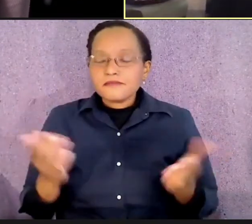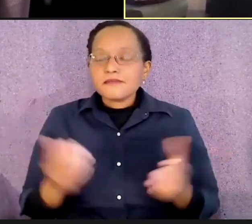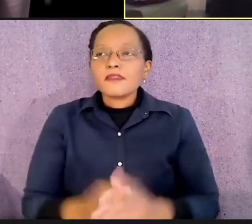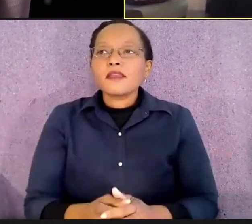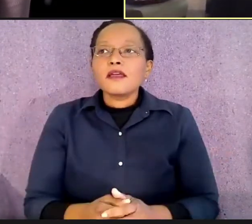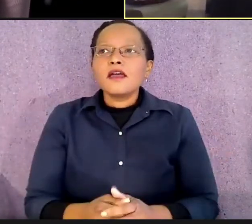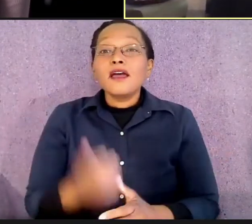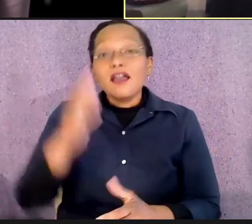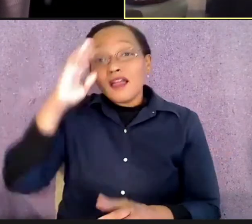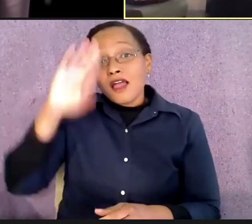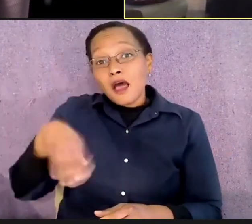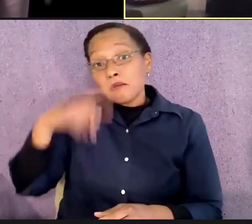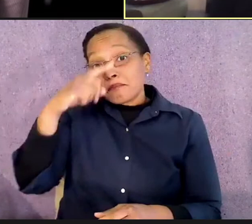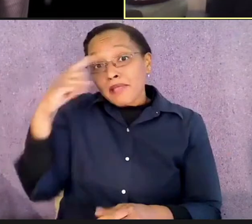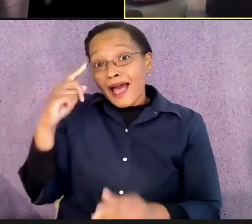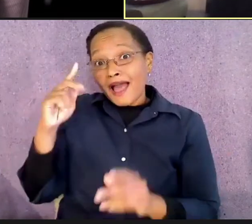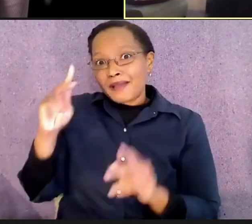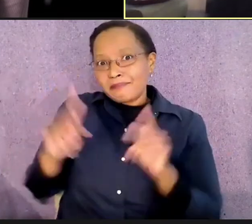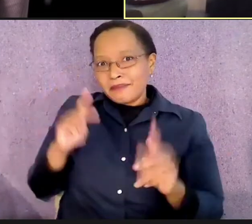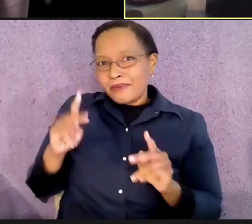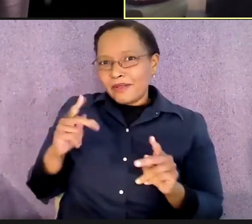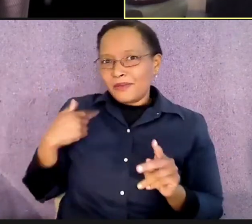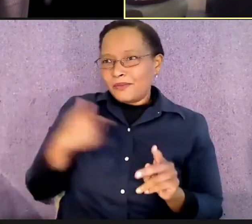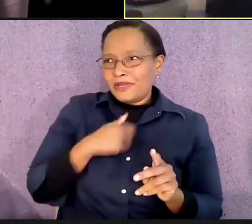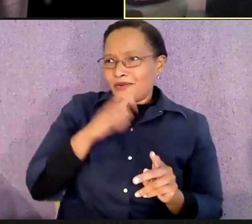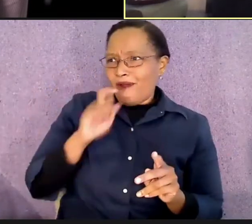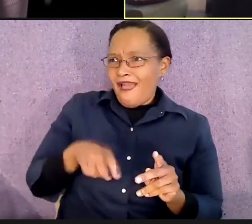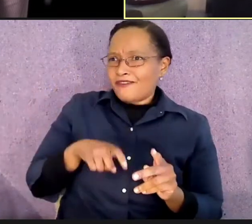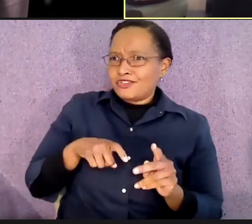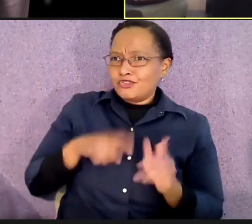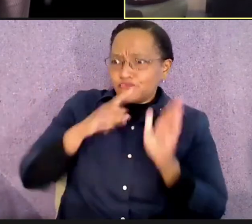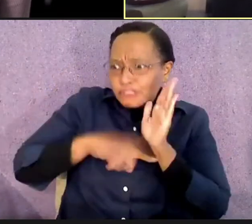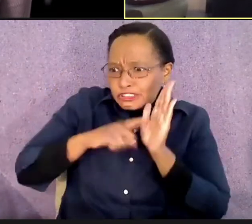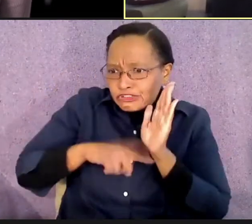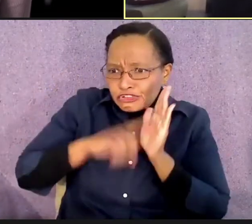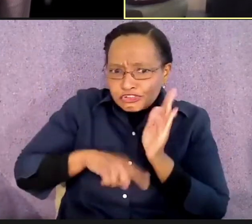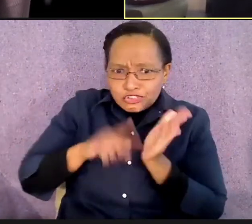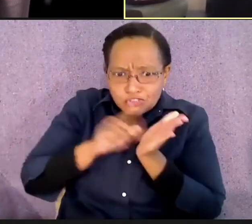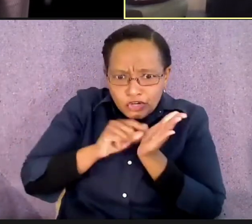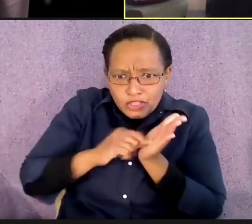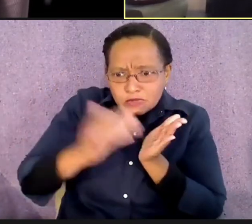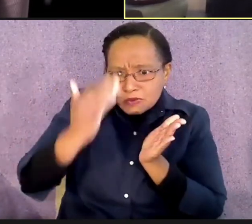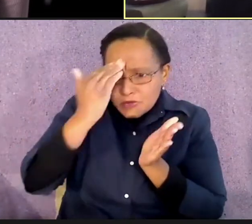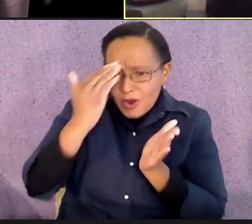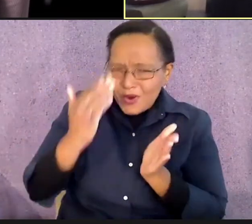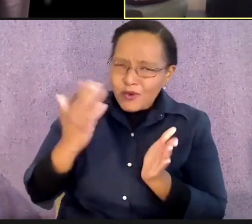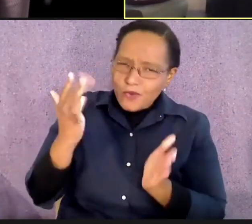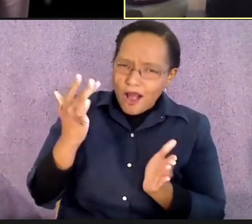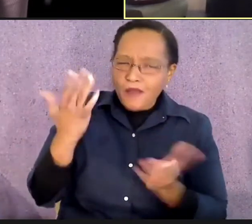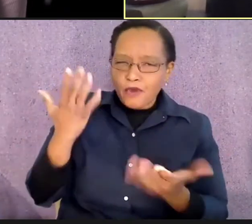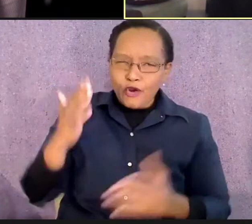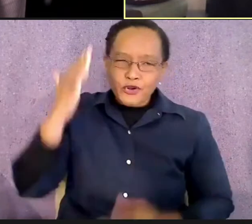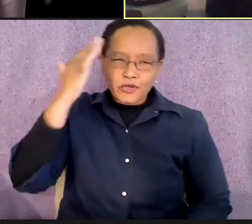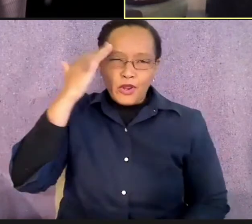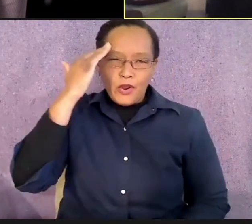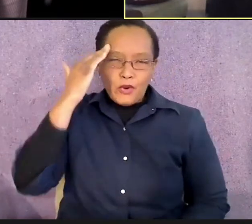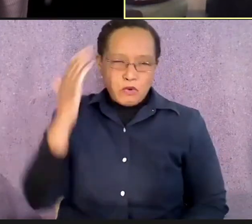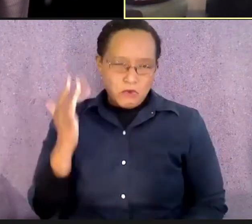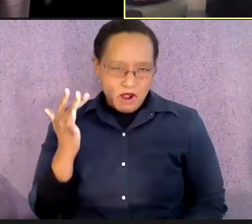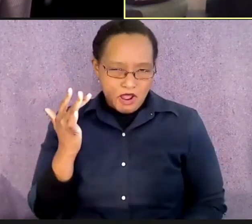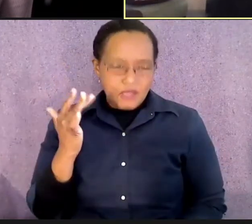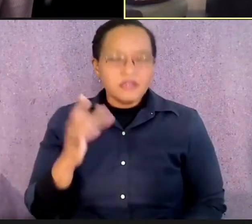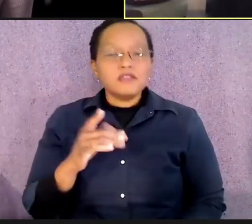Black people don't have to be journalists to know why that's happening. But thankfully, there are journalists out there who are already telling those stories. So I would say it's important to make